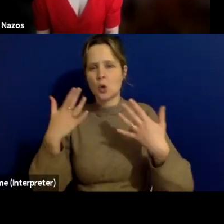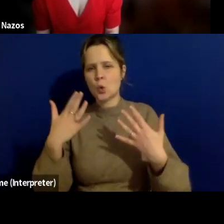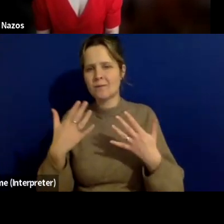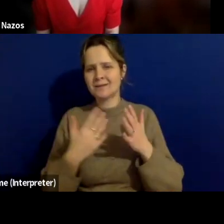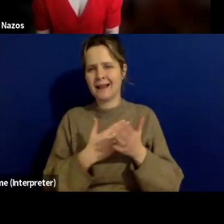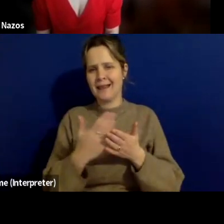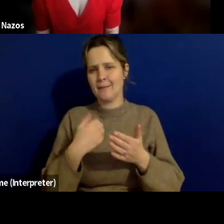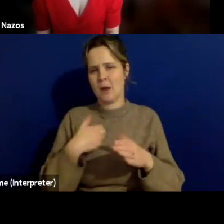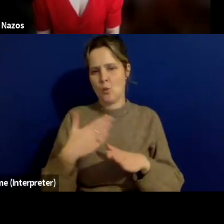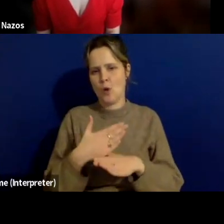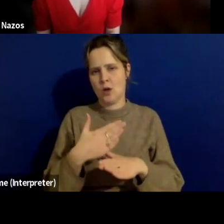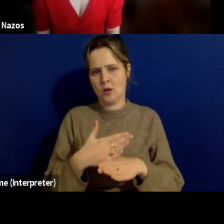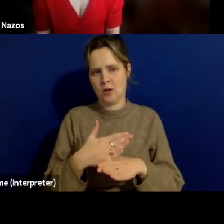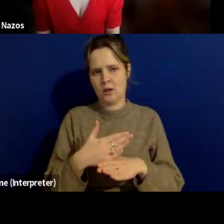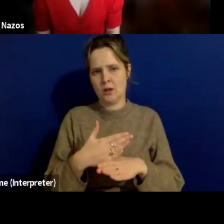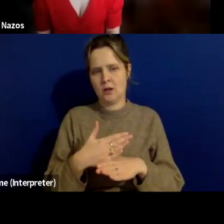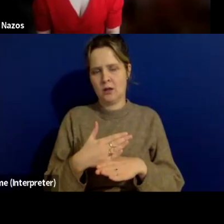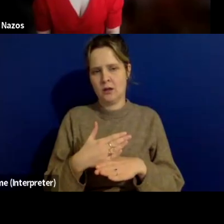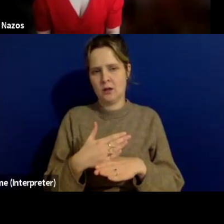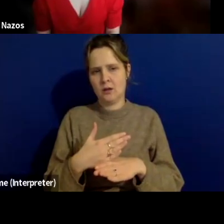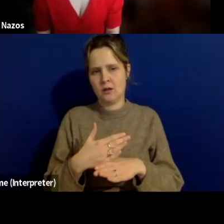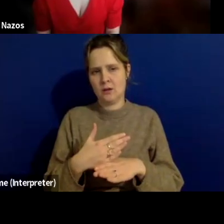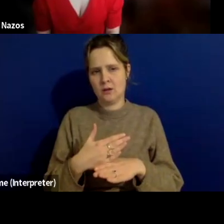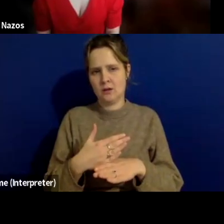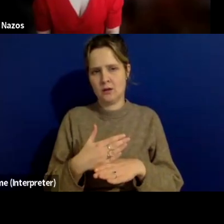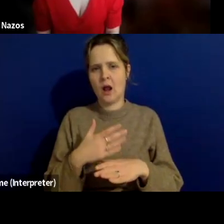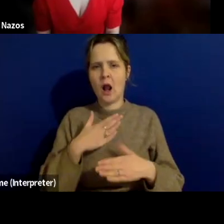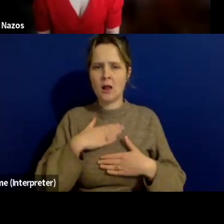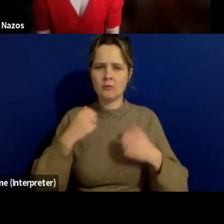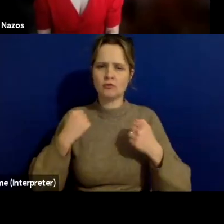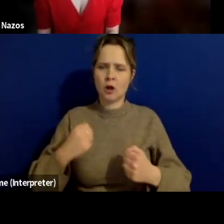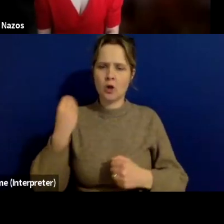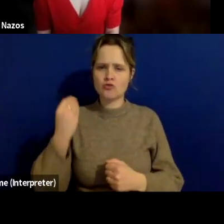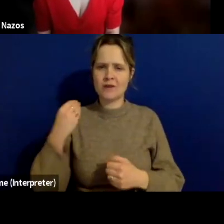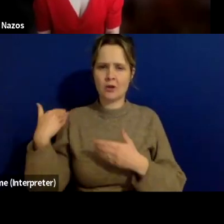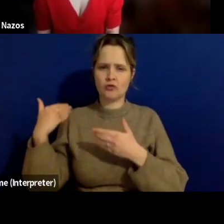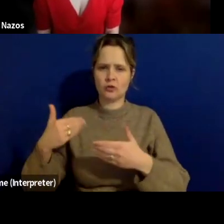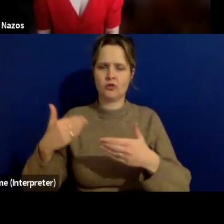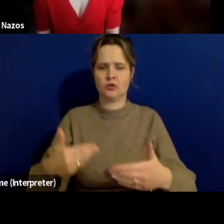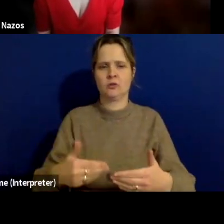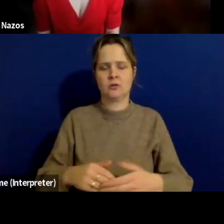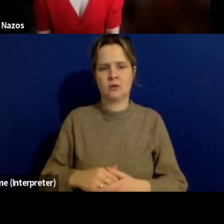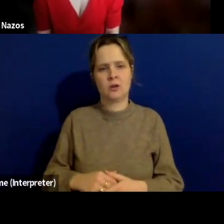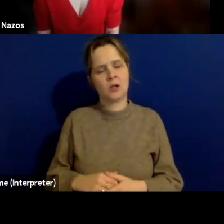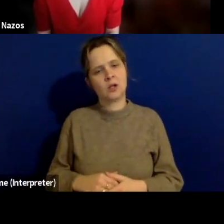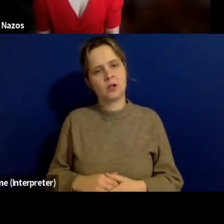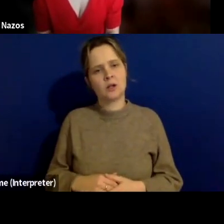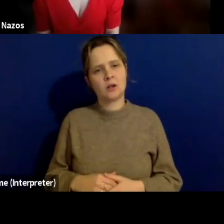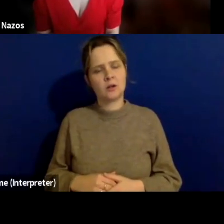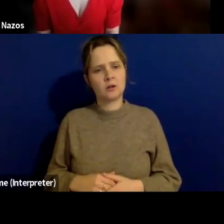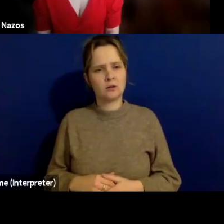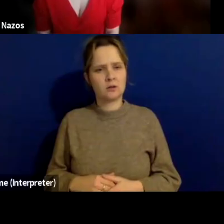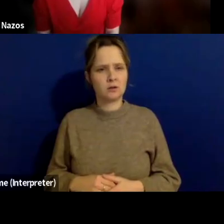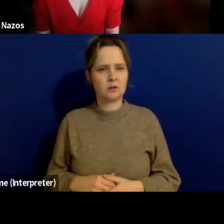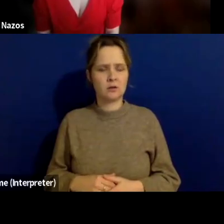but by the folk song Greek tradition. I mean, this, let's